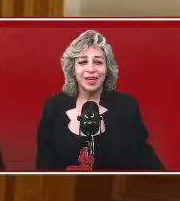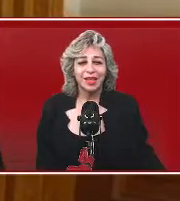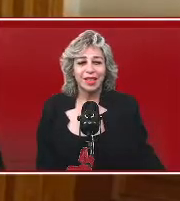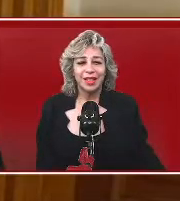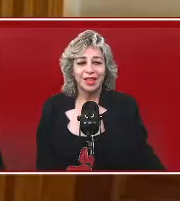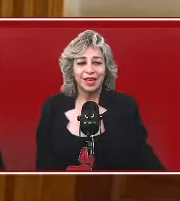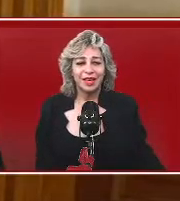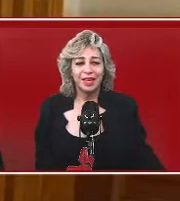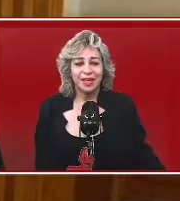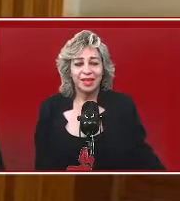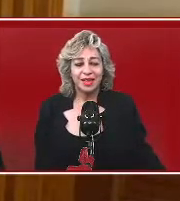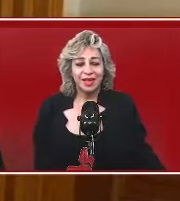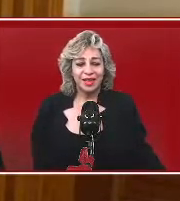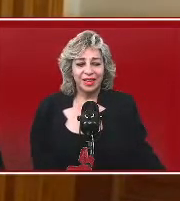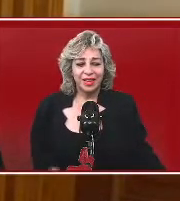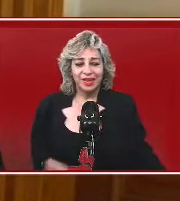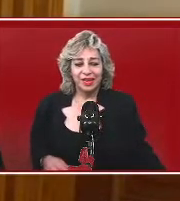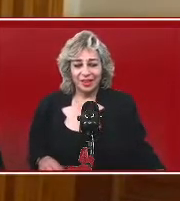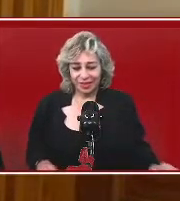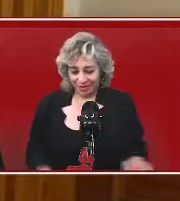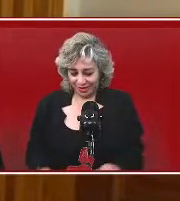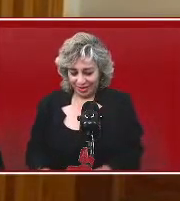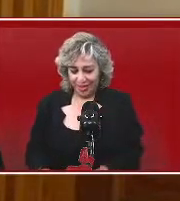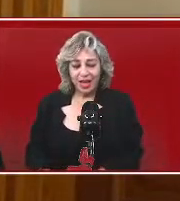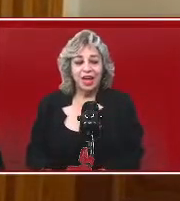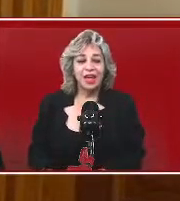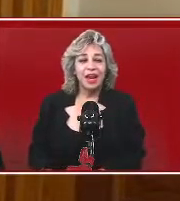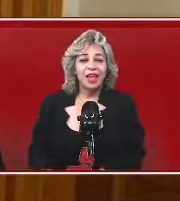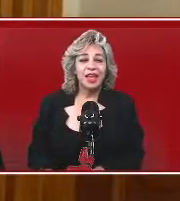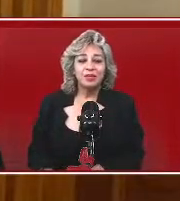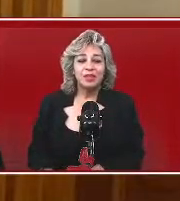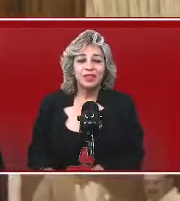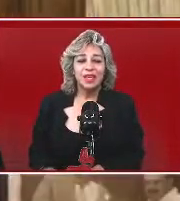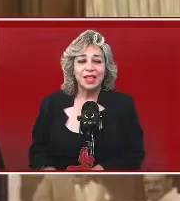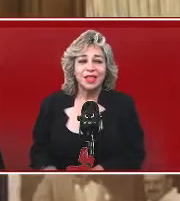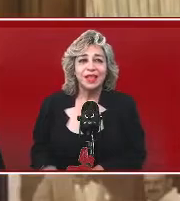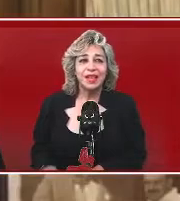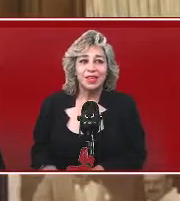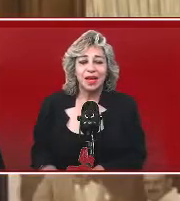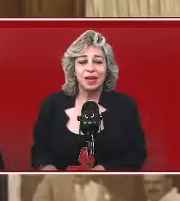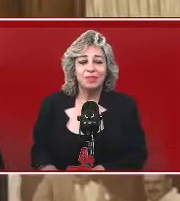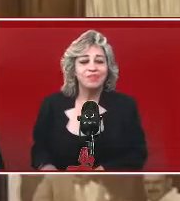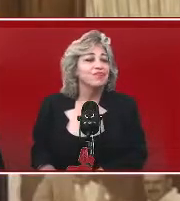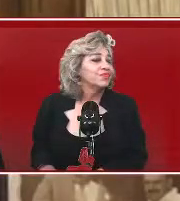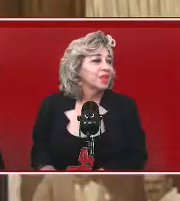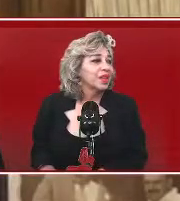confronting del coronavirus. And I came to salutate,